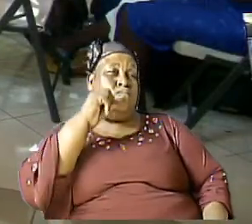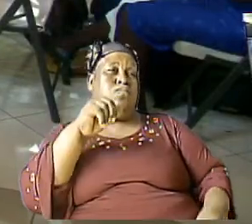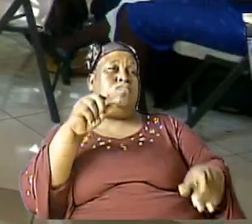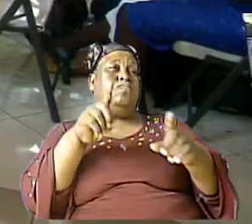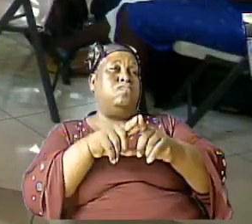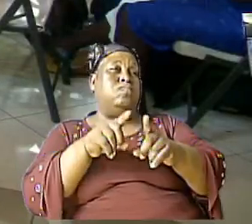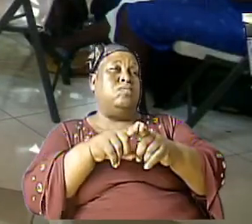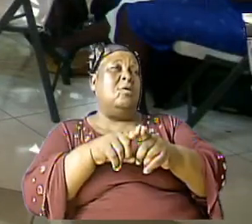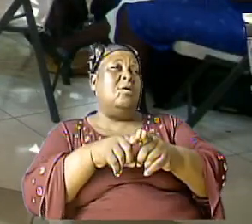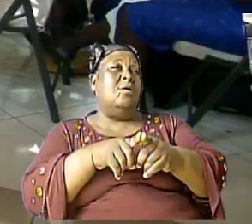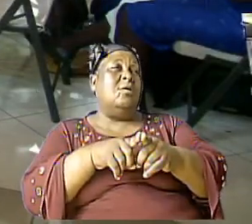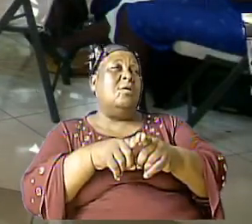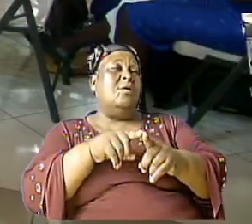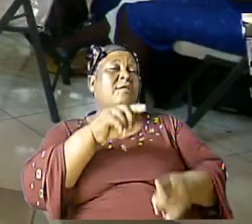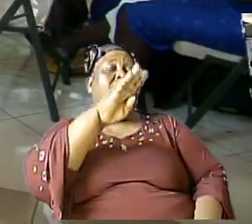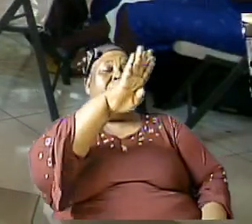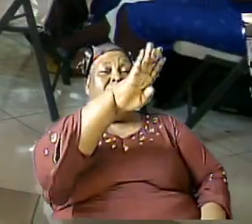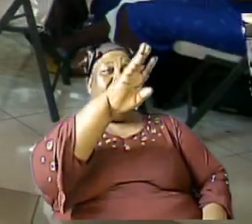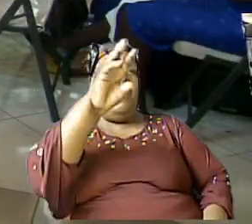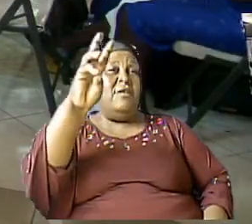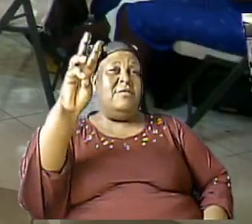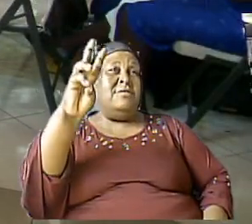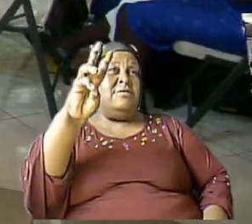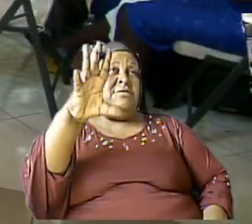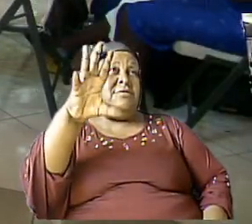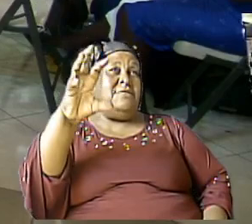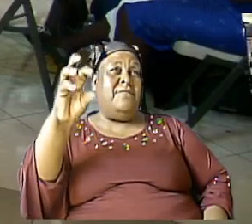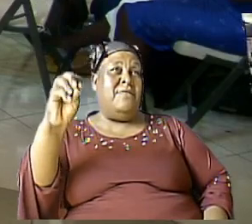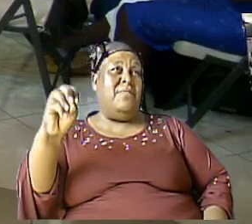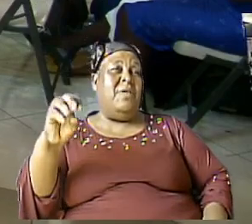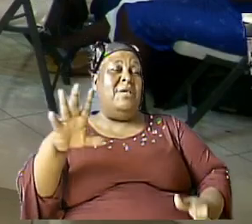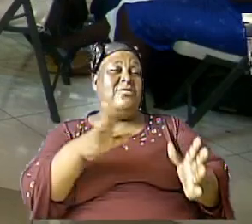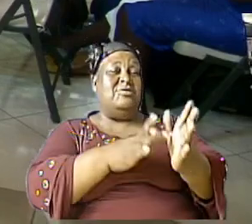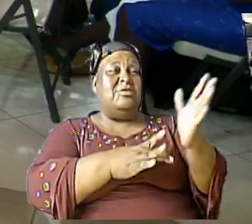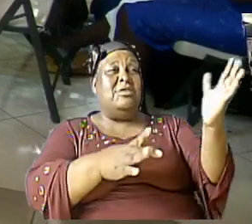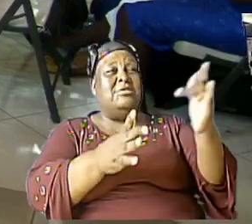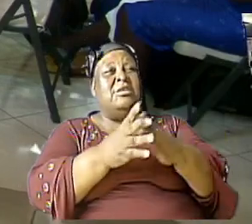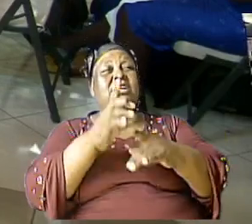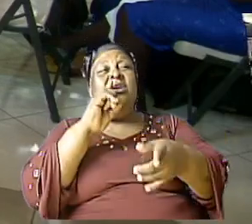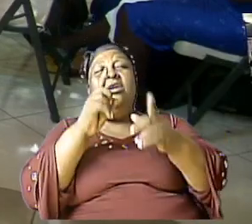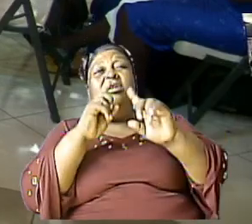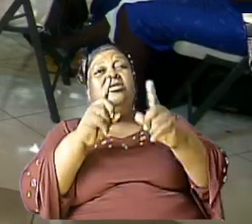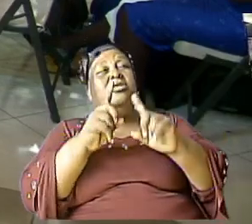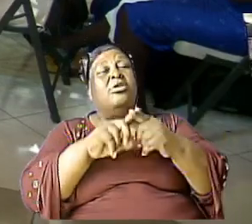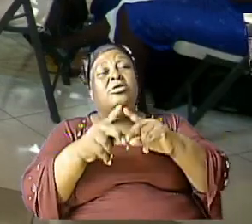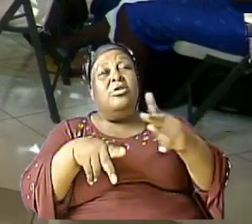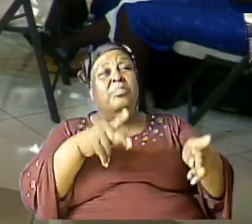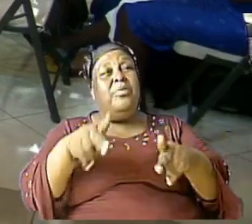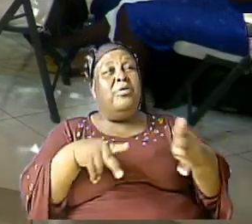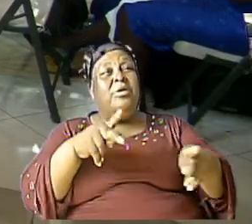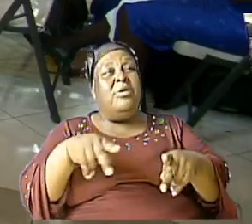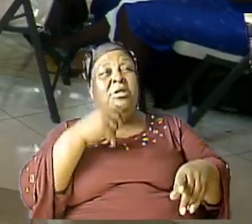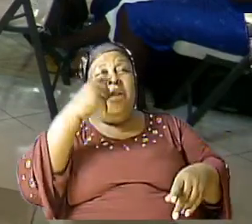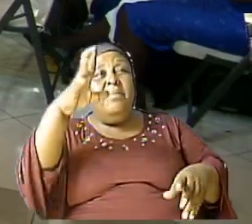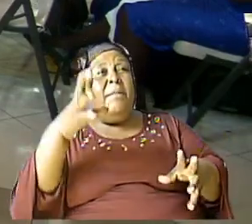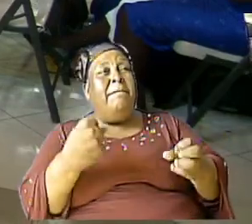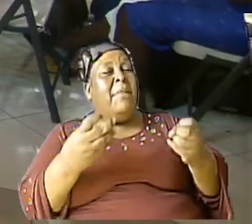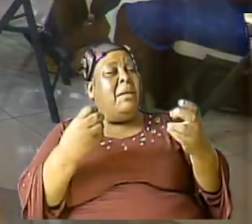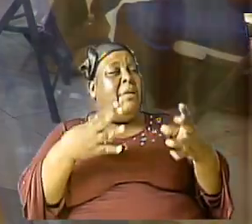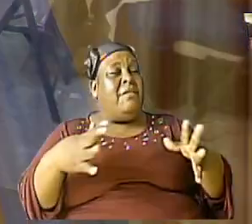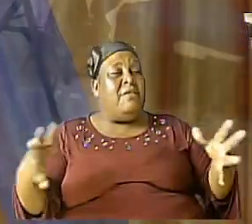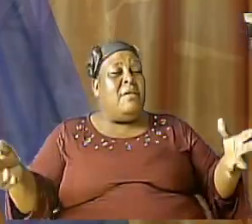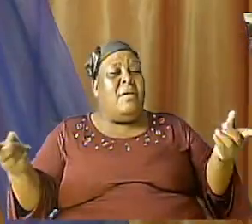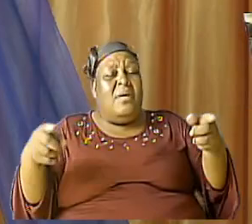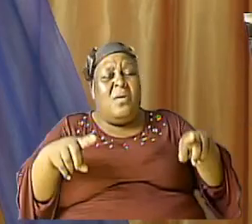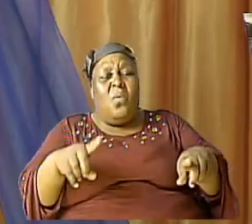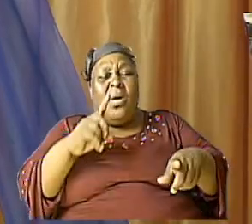ago from about verse 46 to 50. Jesus was talking to the folks and telling them a whole lot of things. And while he